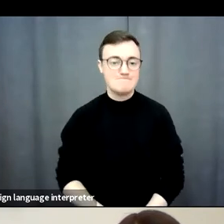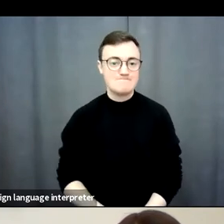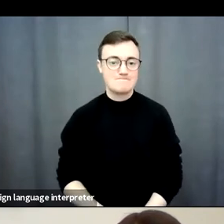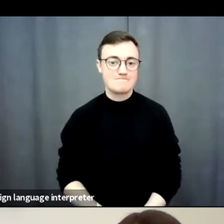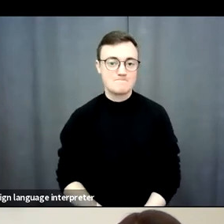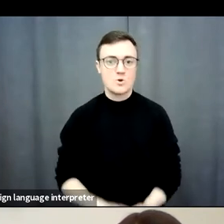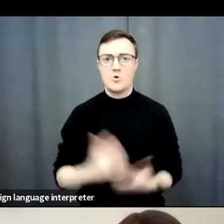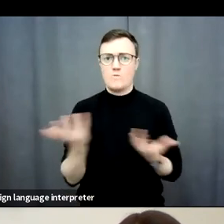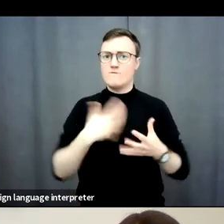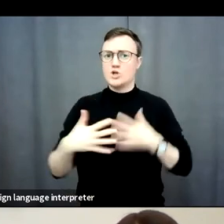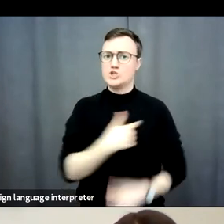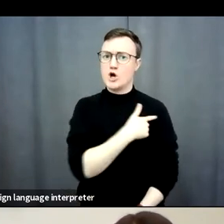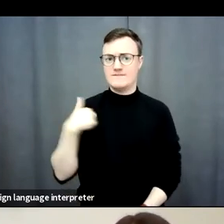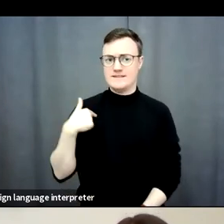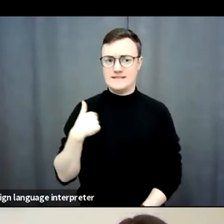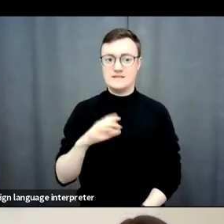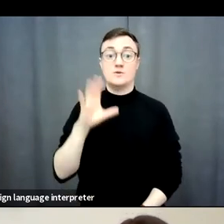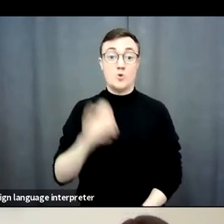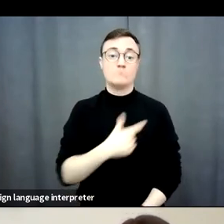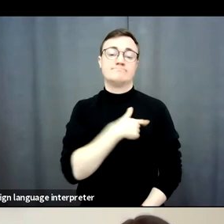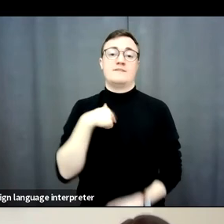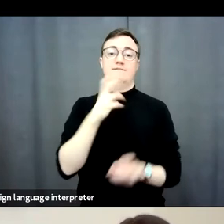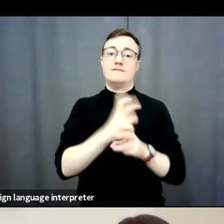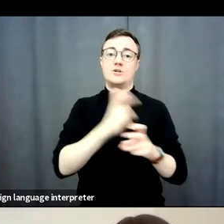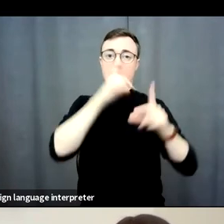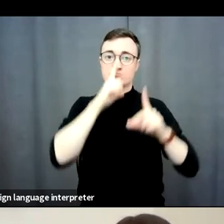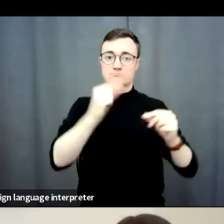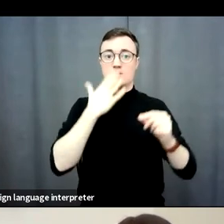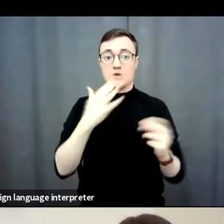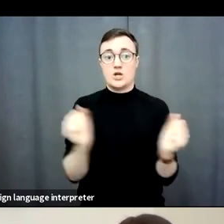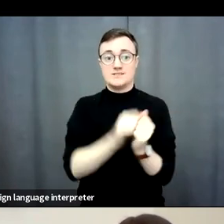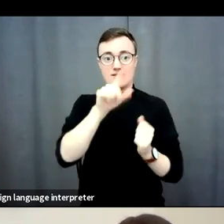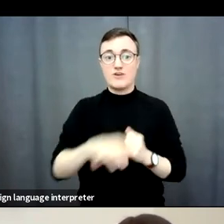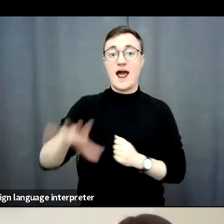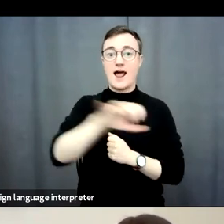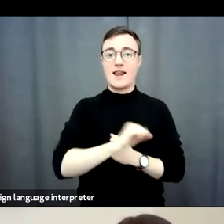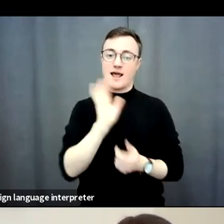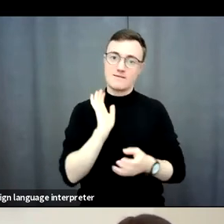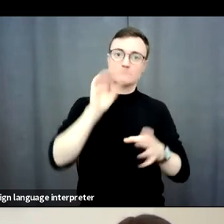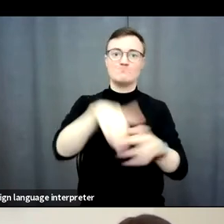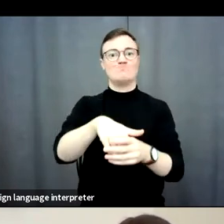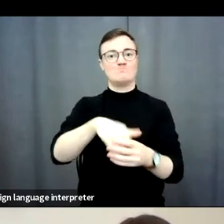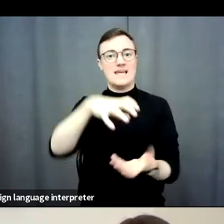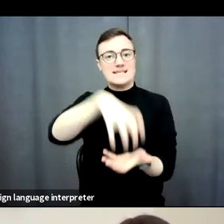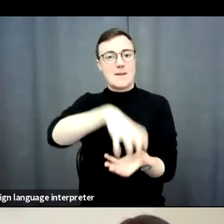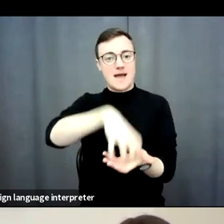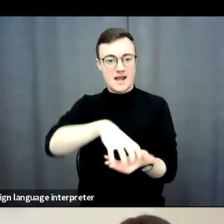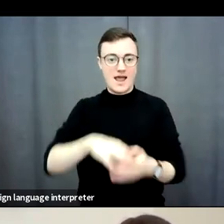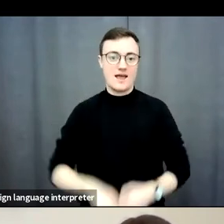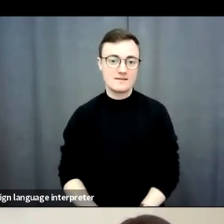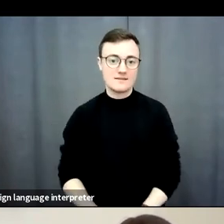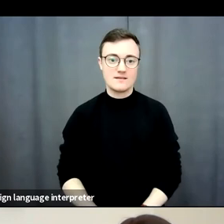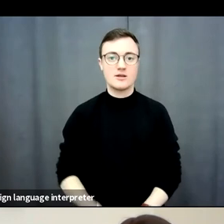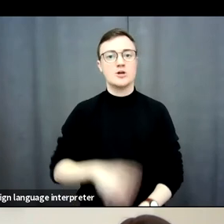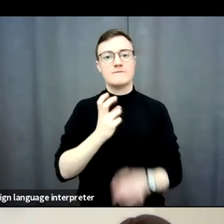And what are we doing? We are trying to find ways for everyone to participate in society, finding